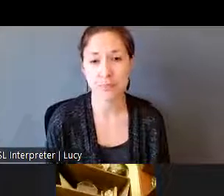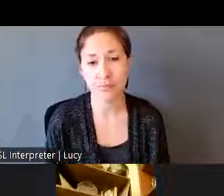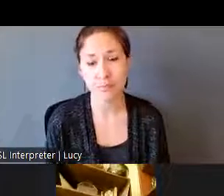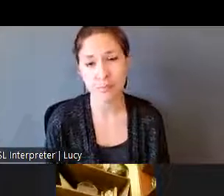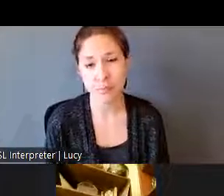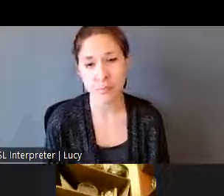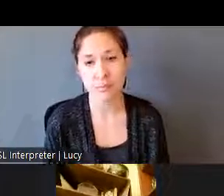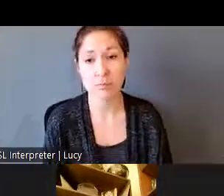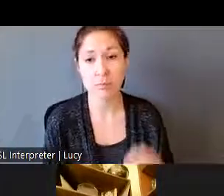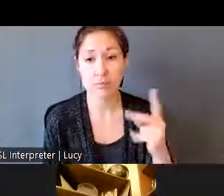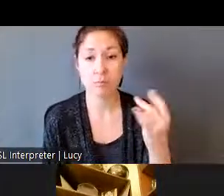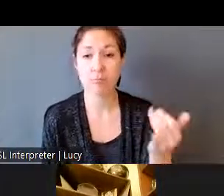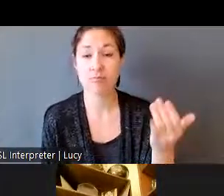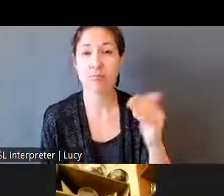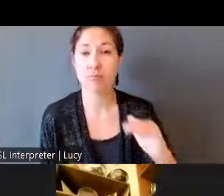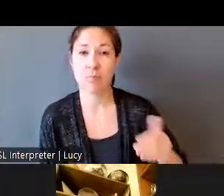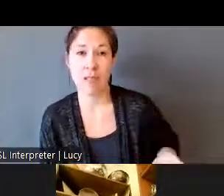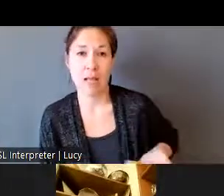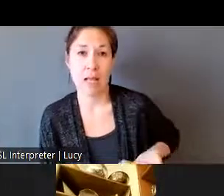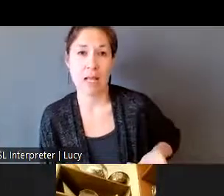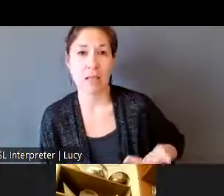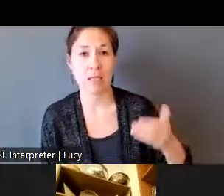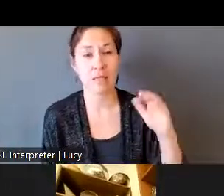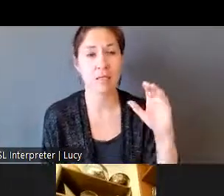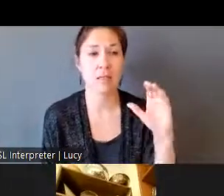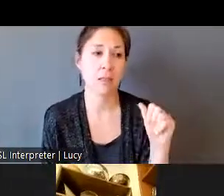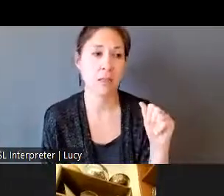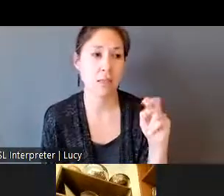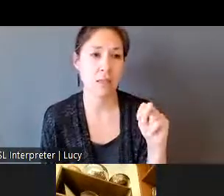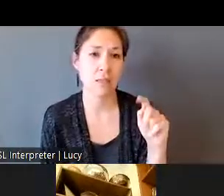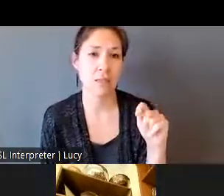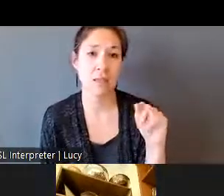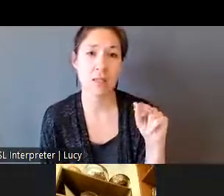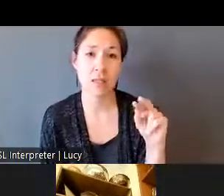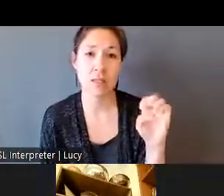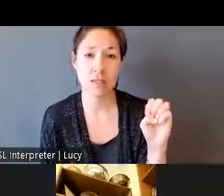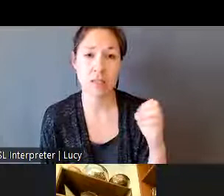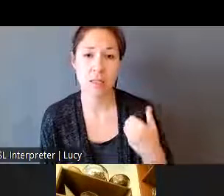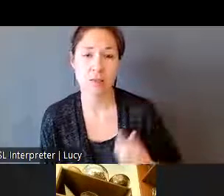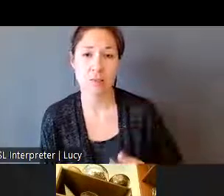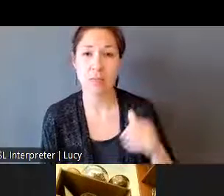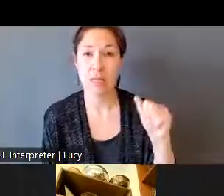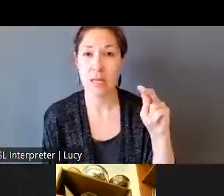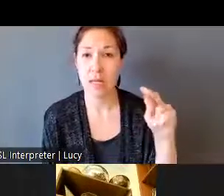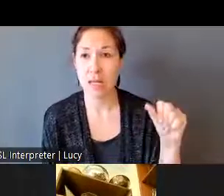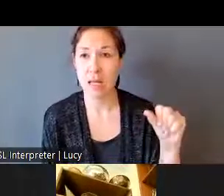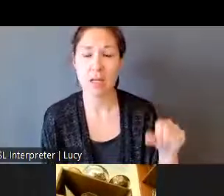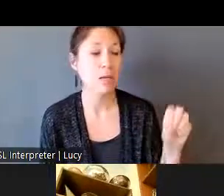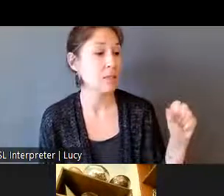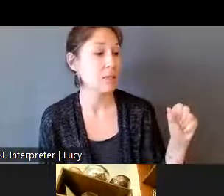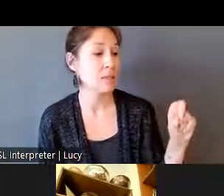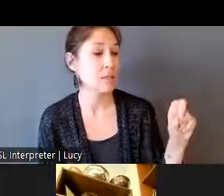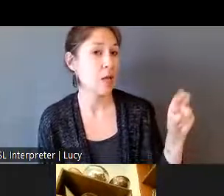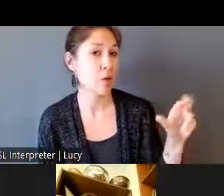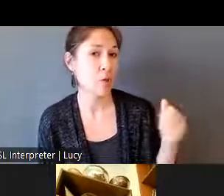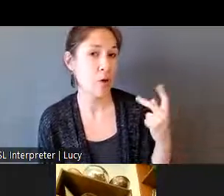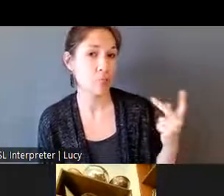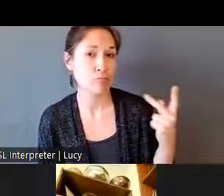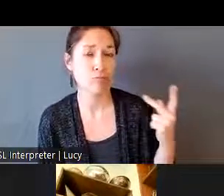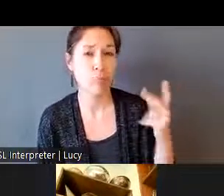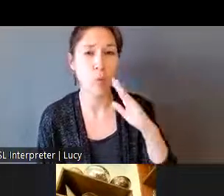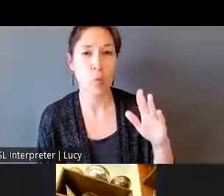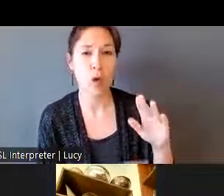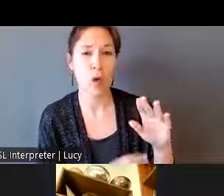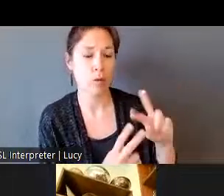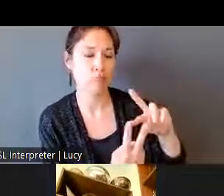Thank you. Cantonese? Thank you. Good morning, everyone. My name is Anna. Sandra and I will be providing Cantonese interpretation